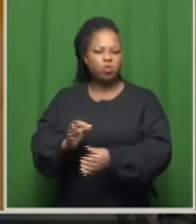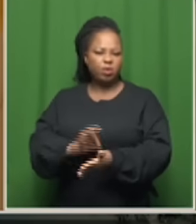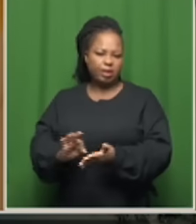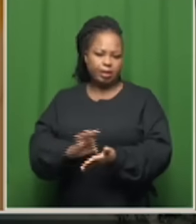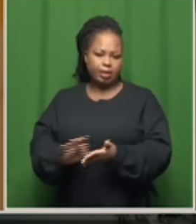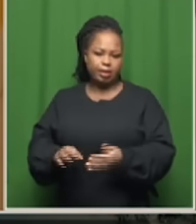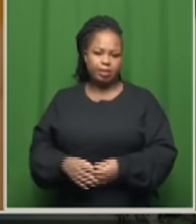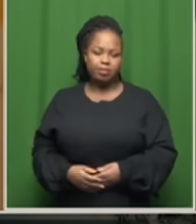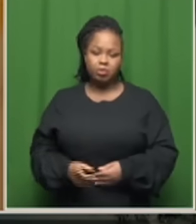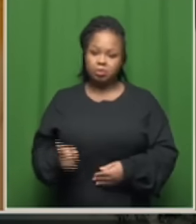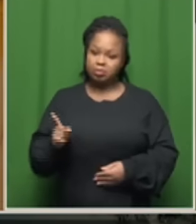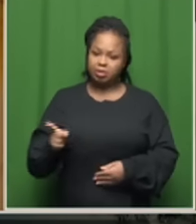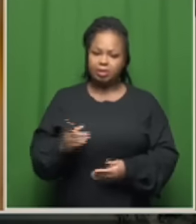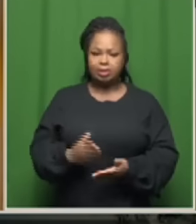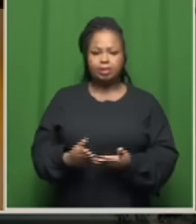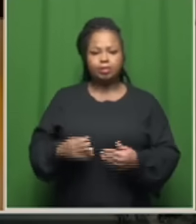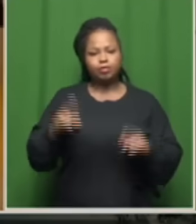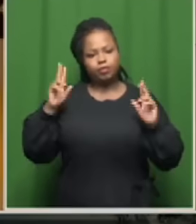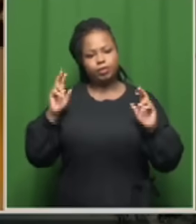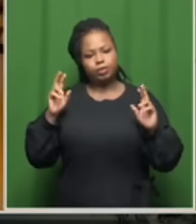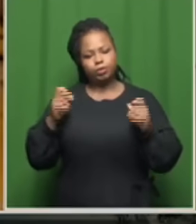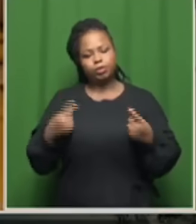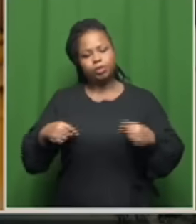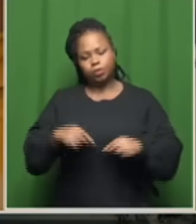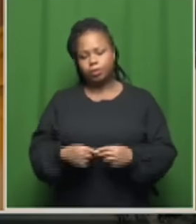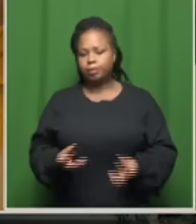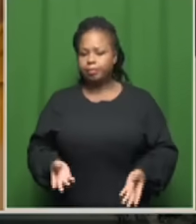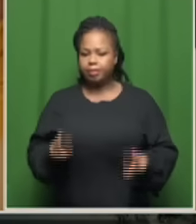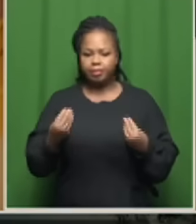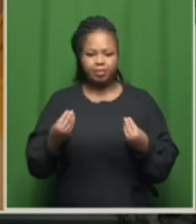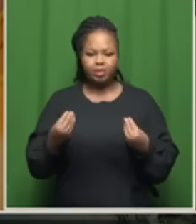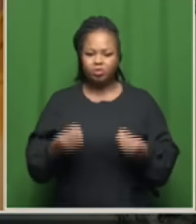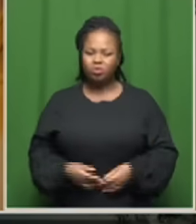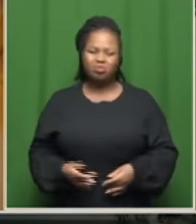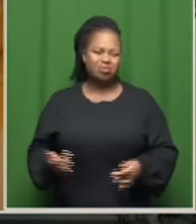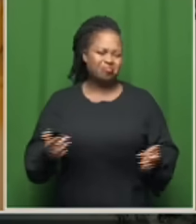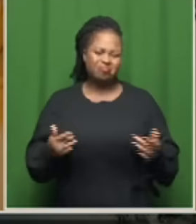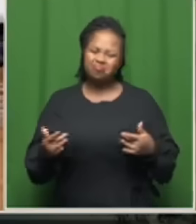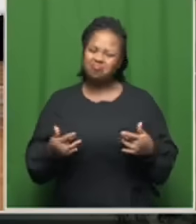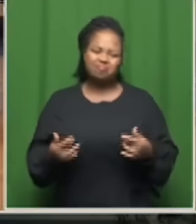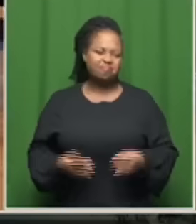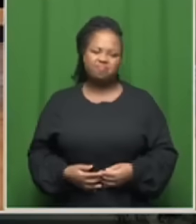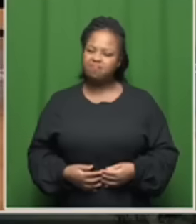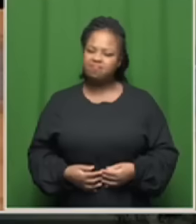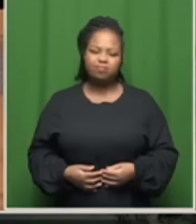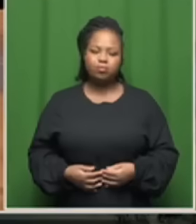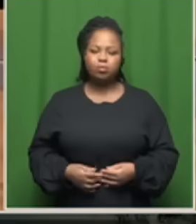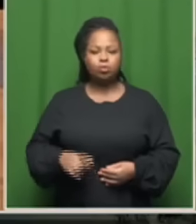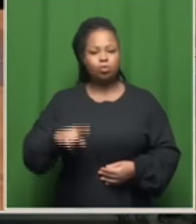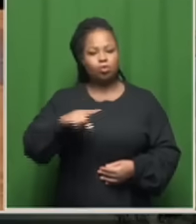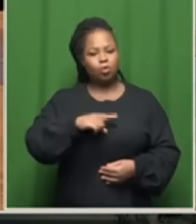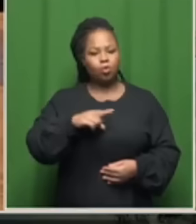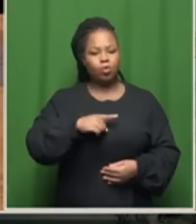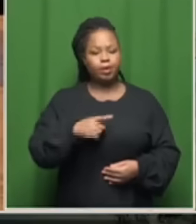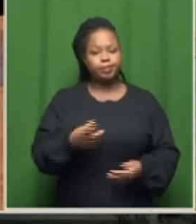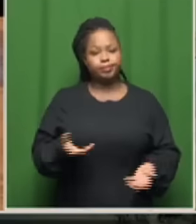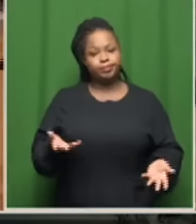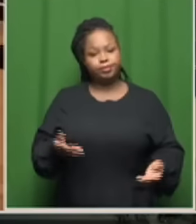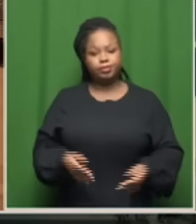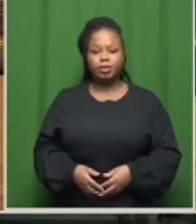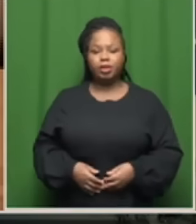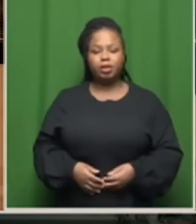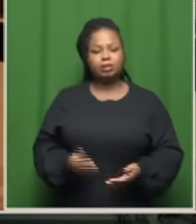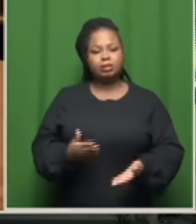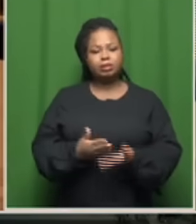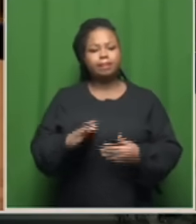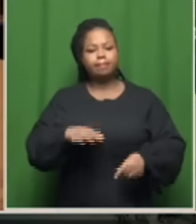these are some of the issues that we're discovering. There are no issues of major concern because you are finding issues like traces